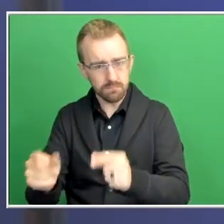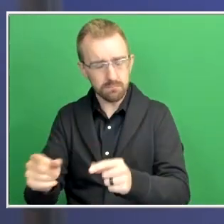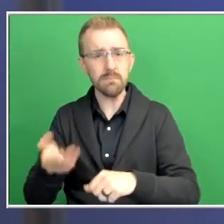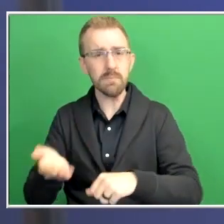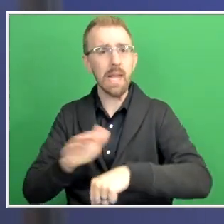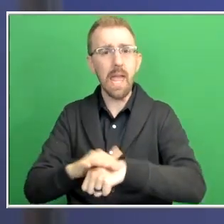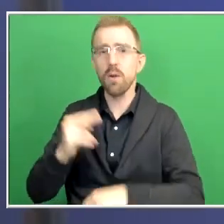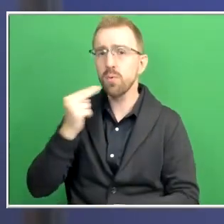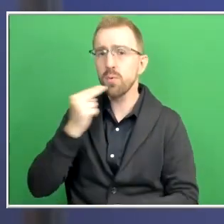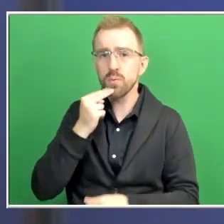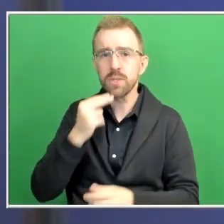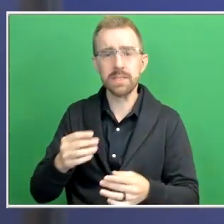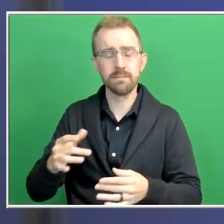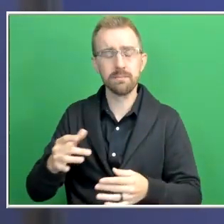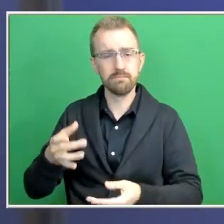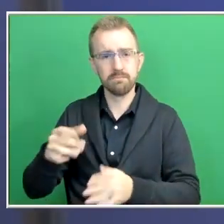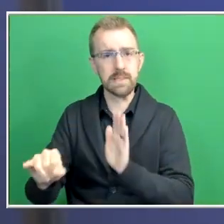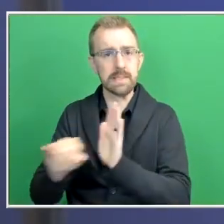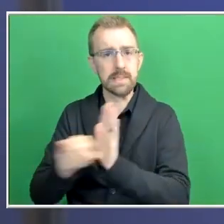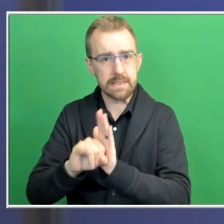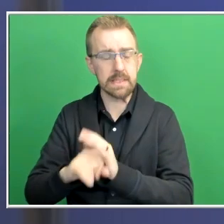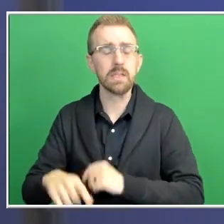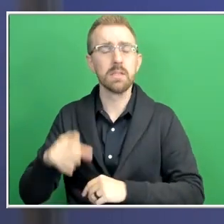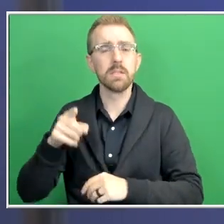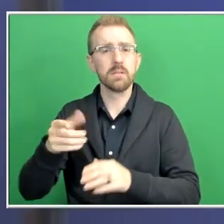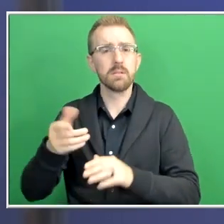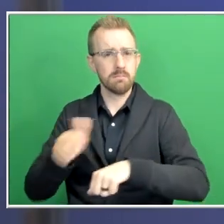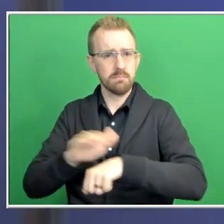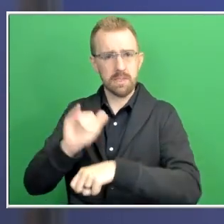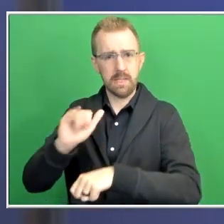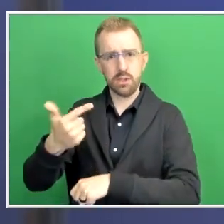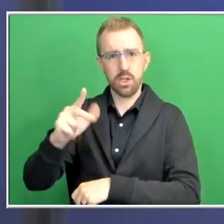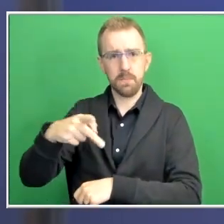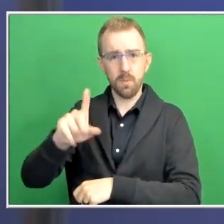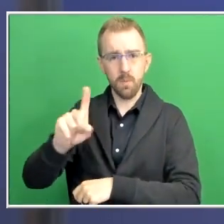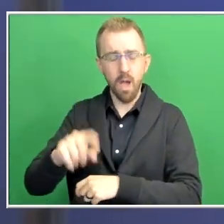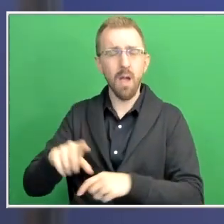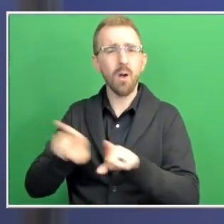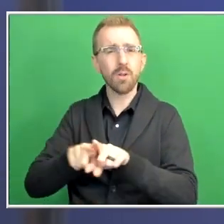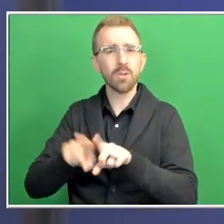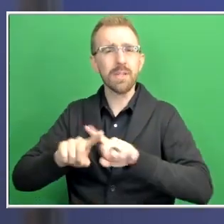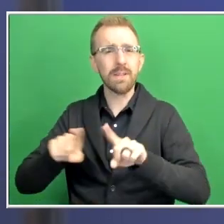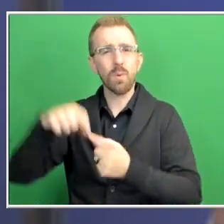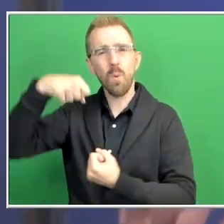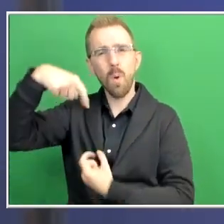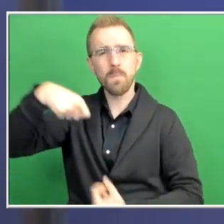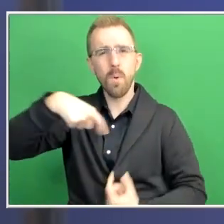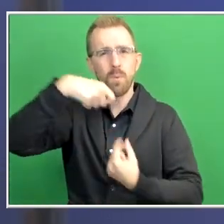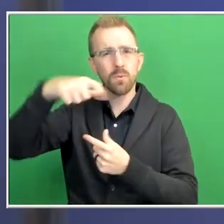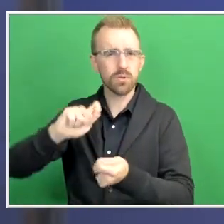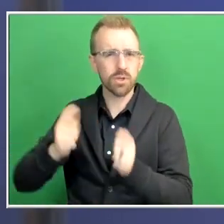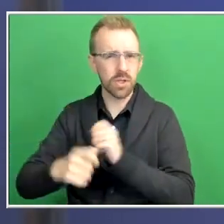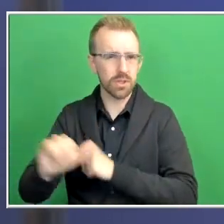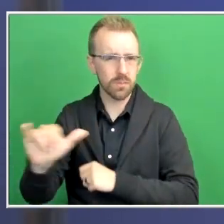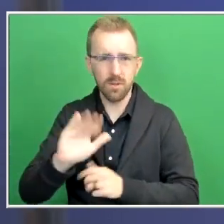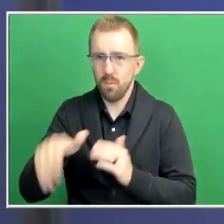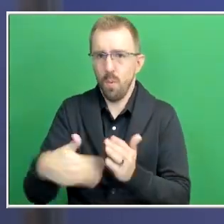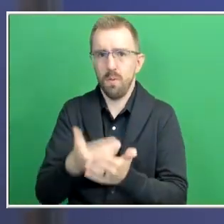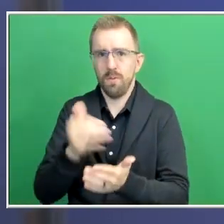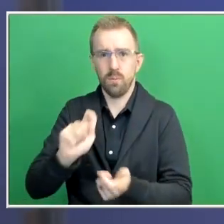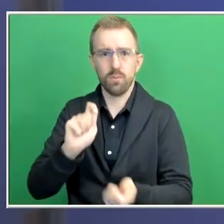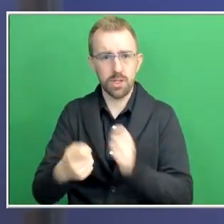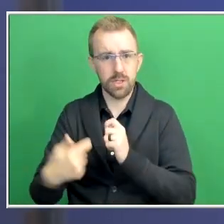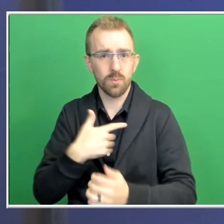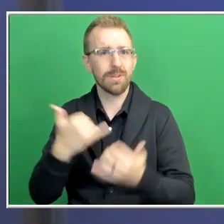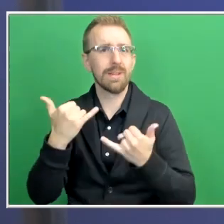that increases our body's GLP-1. But then there's also multiple other hormonal changes too. And so it's all of those changes that we now